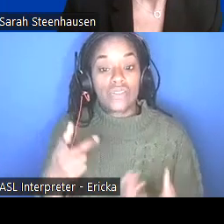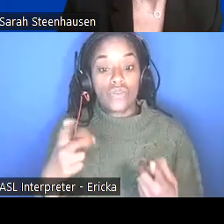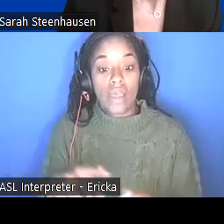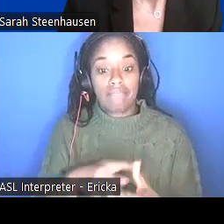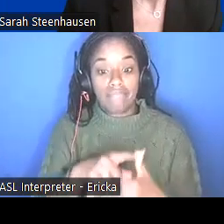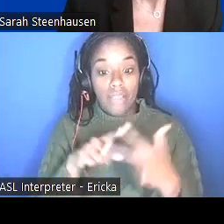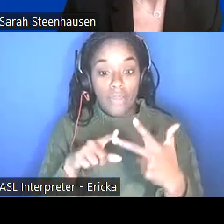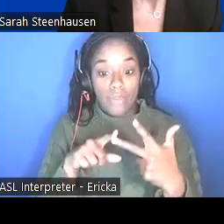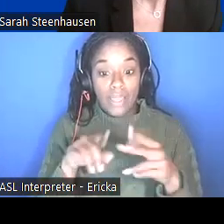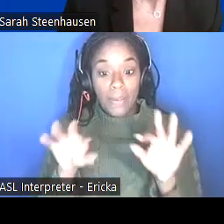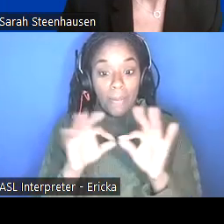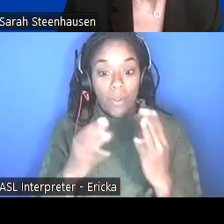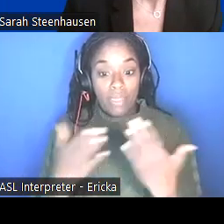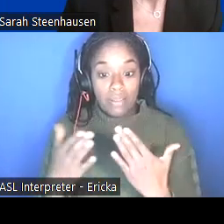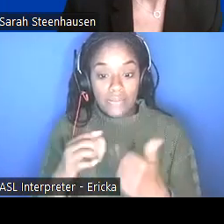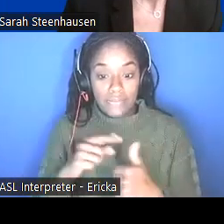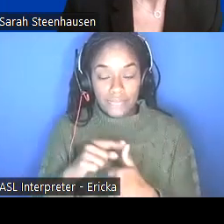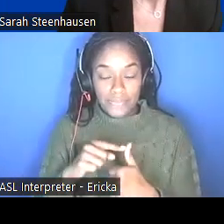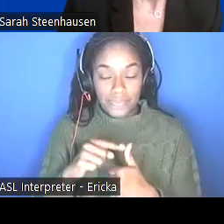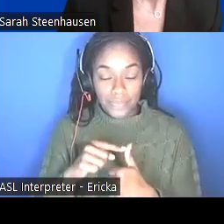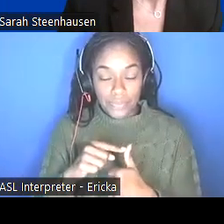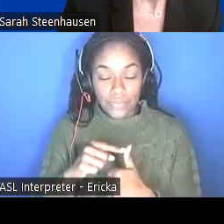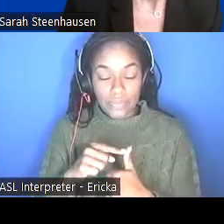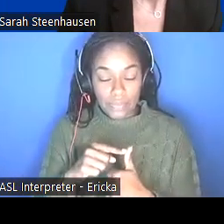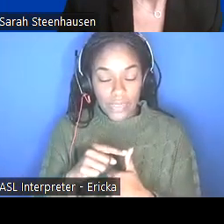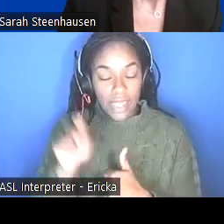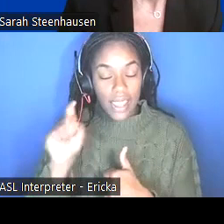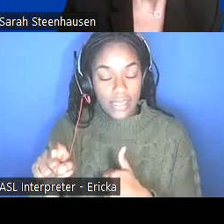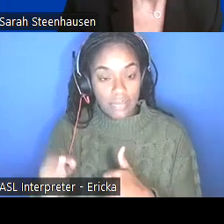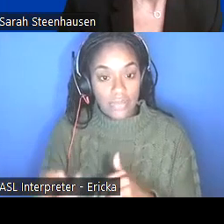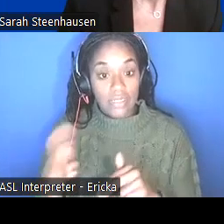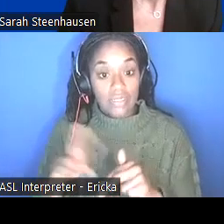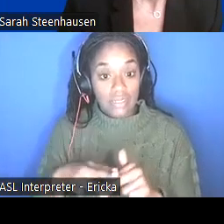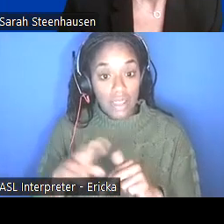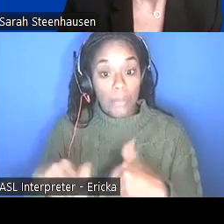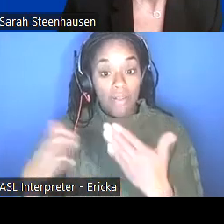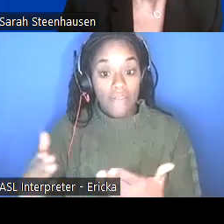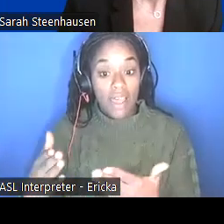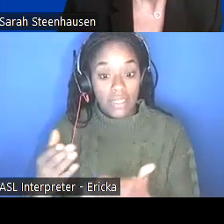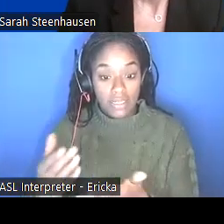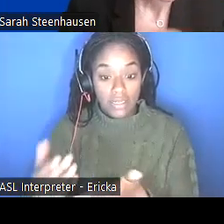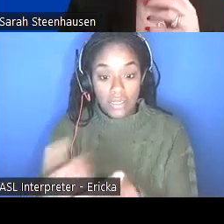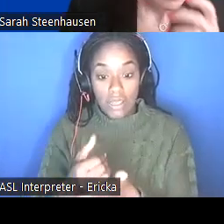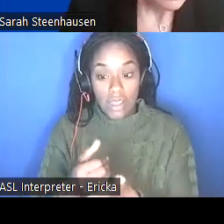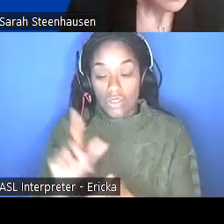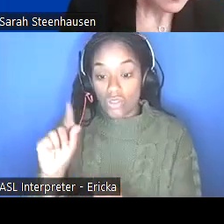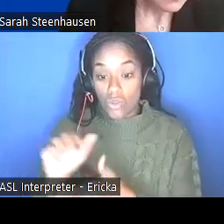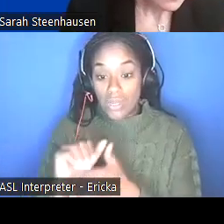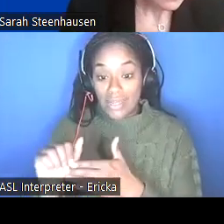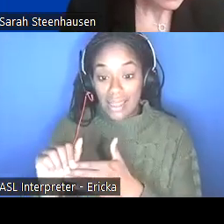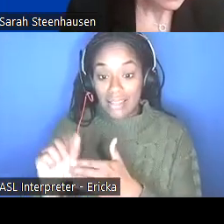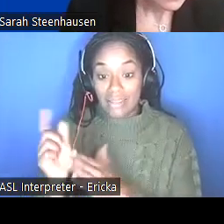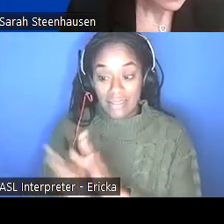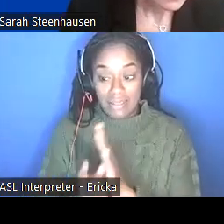critical things. That is, there has to be an increase in provider wages to $20 an hour, like Congressman